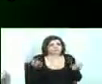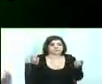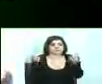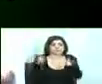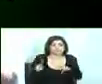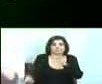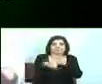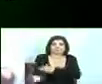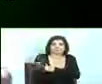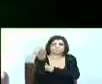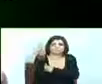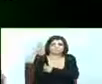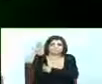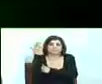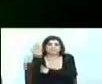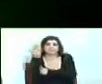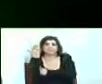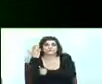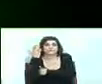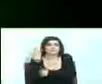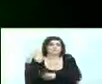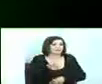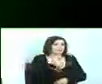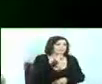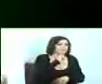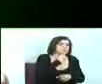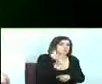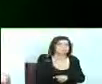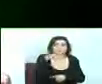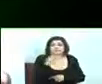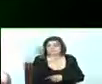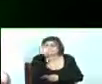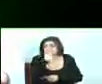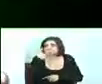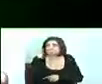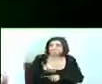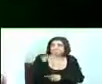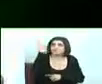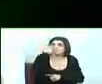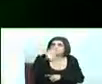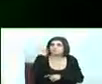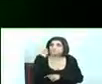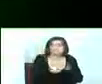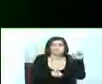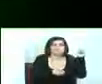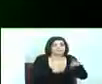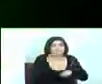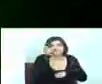God, yes, God.